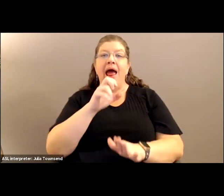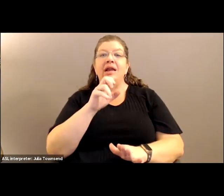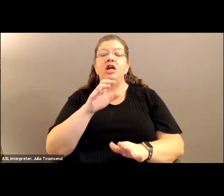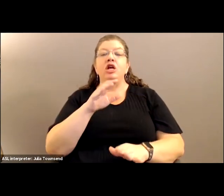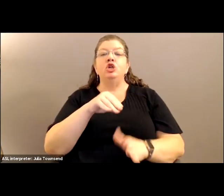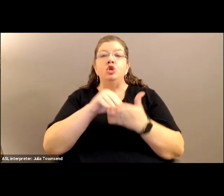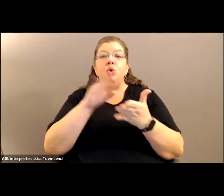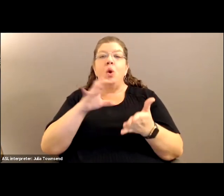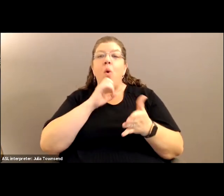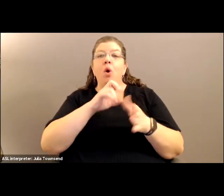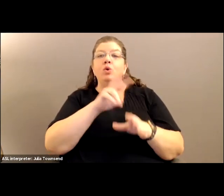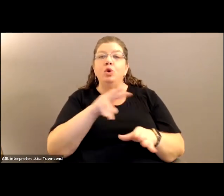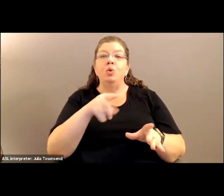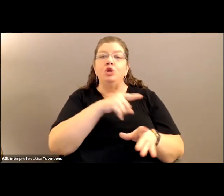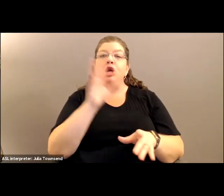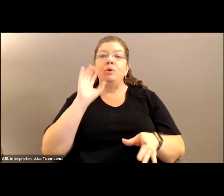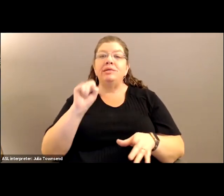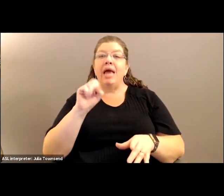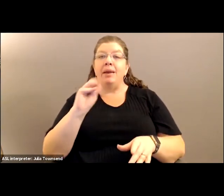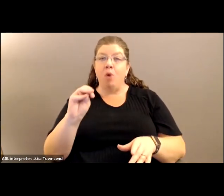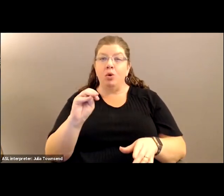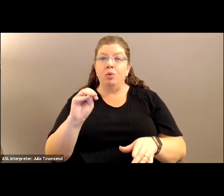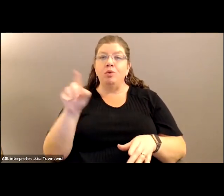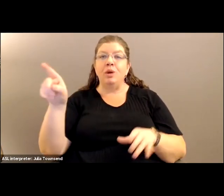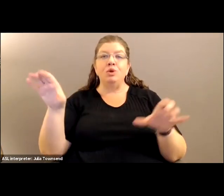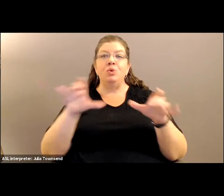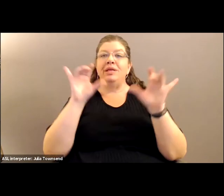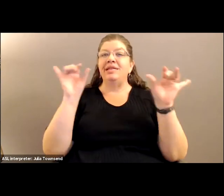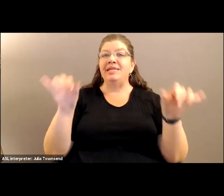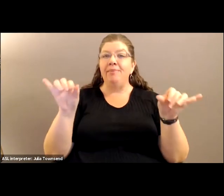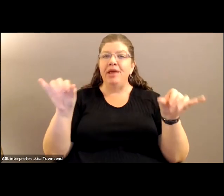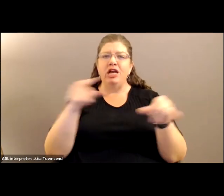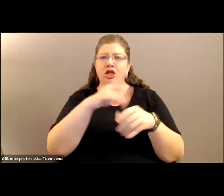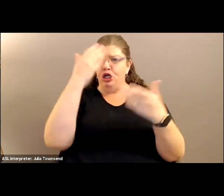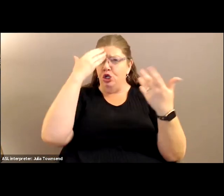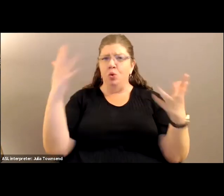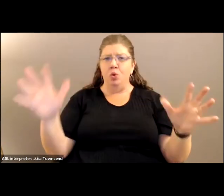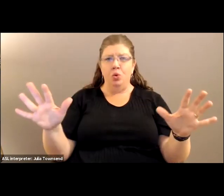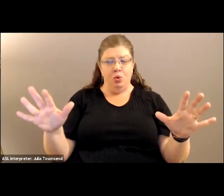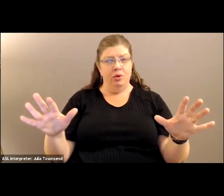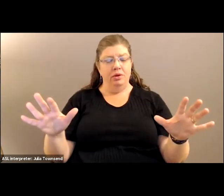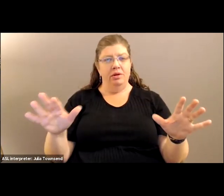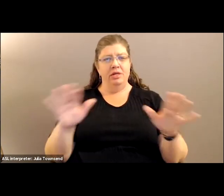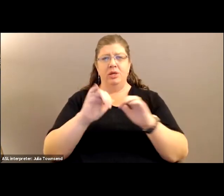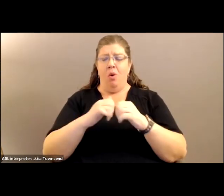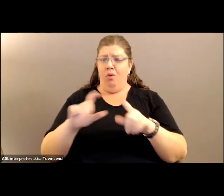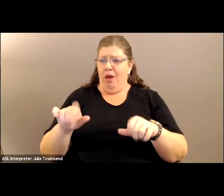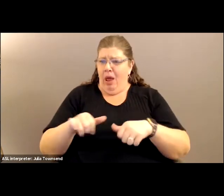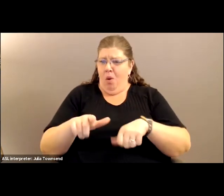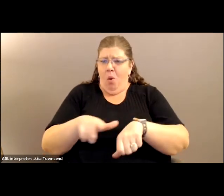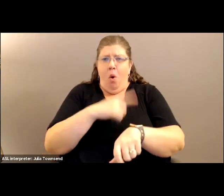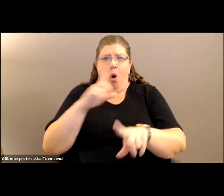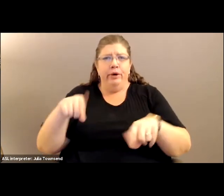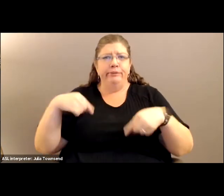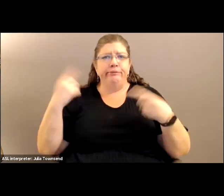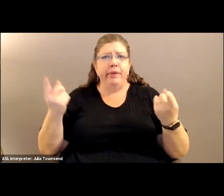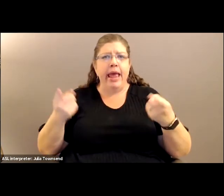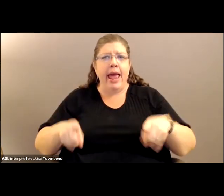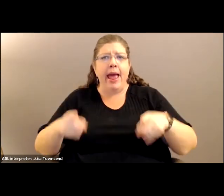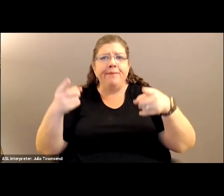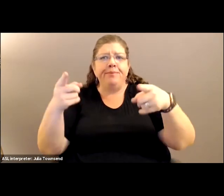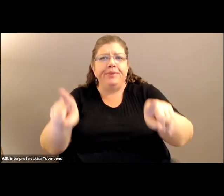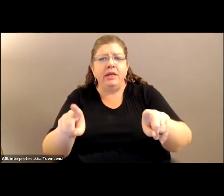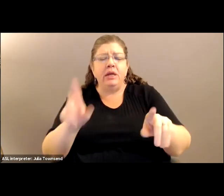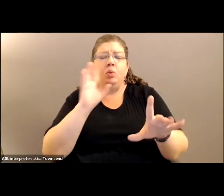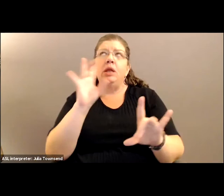that when she was at san marcos he was doing the same thing and she knew about it so how long has this been happening it is